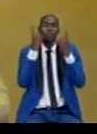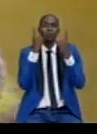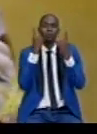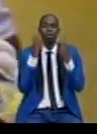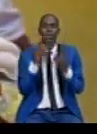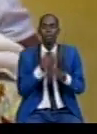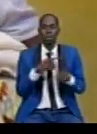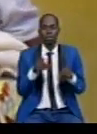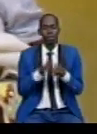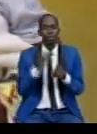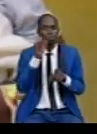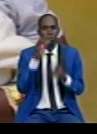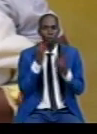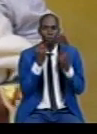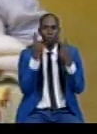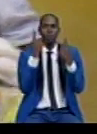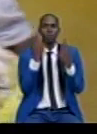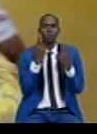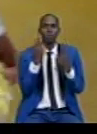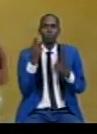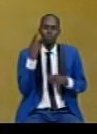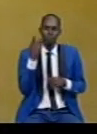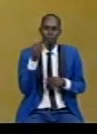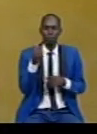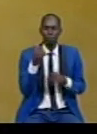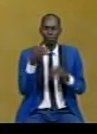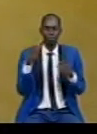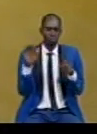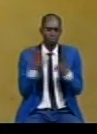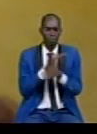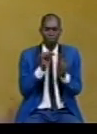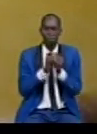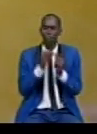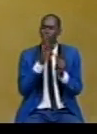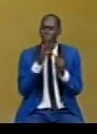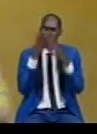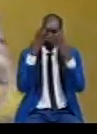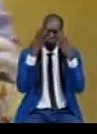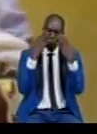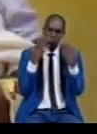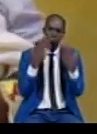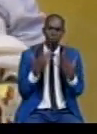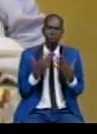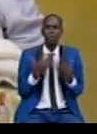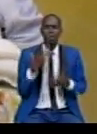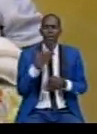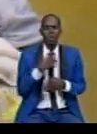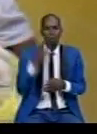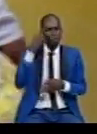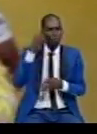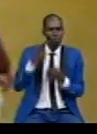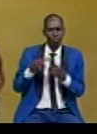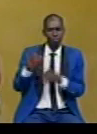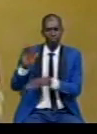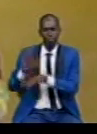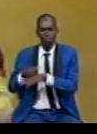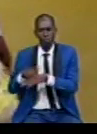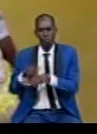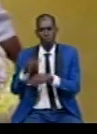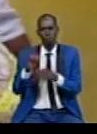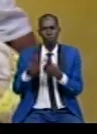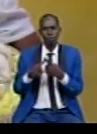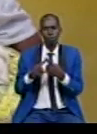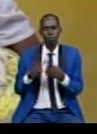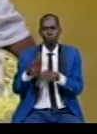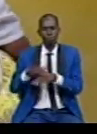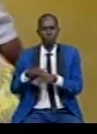I wake up, I saw myself with tears. For me to wake my husband, I can't wake him. I